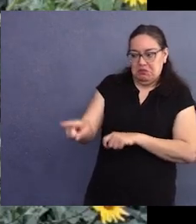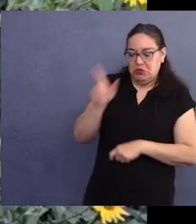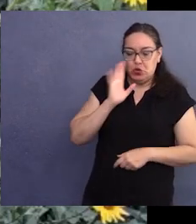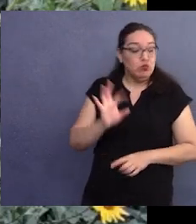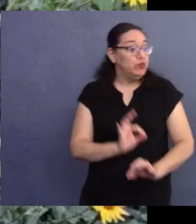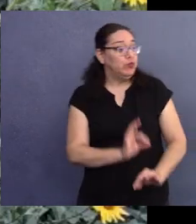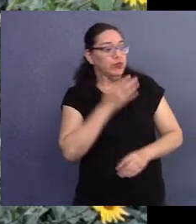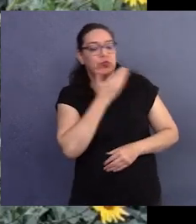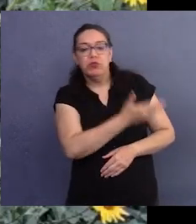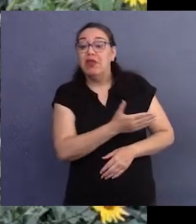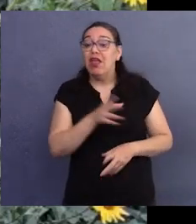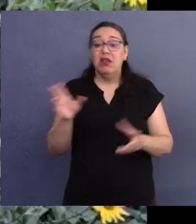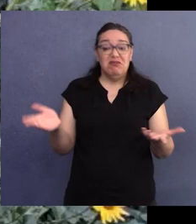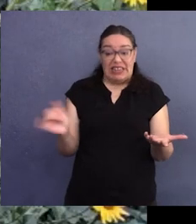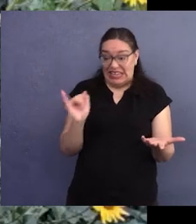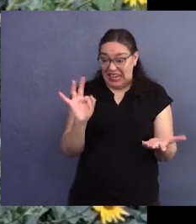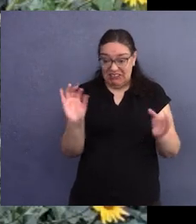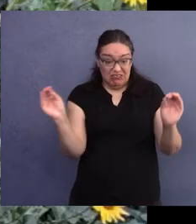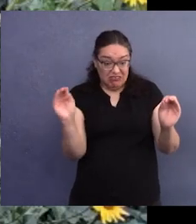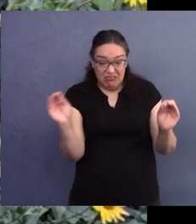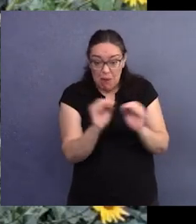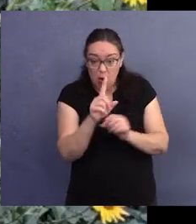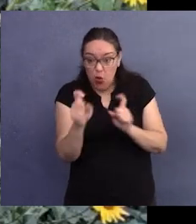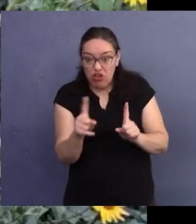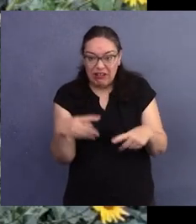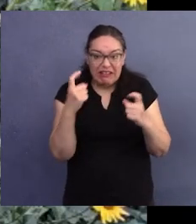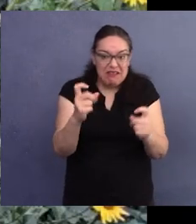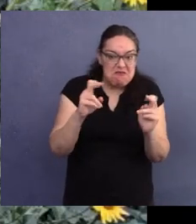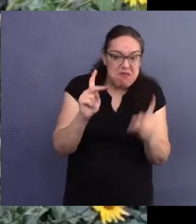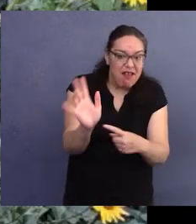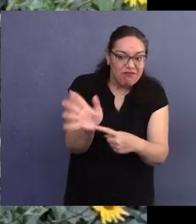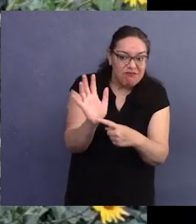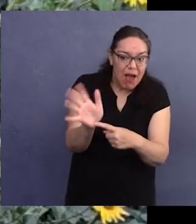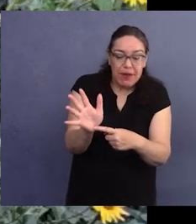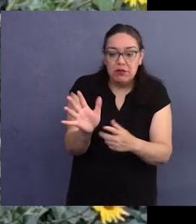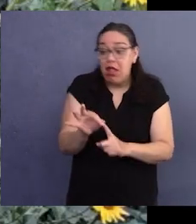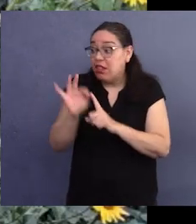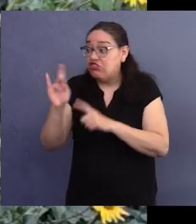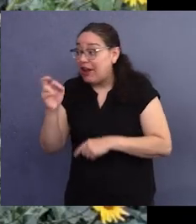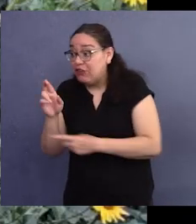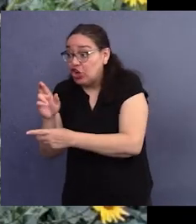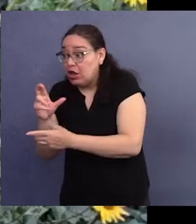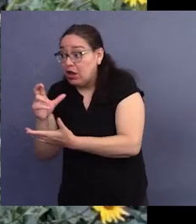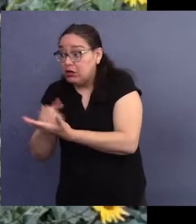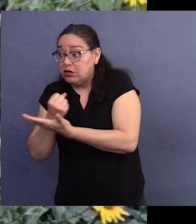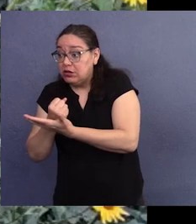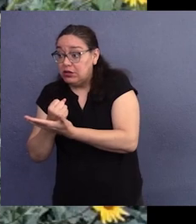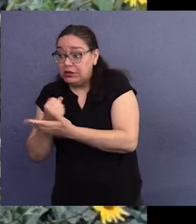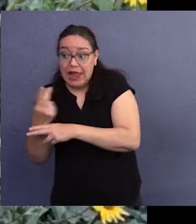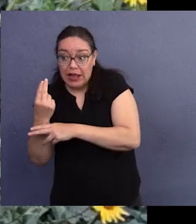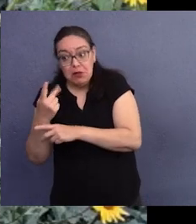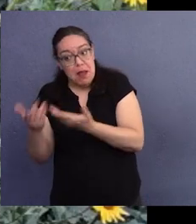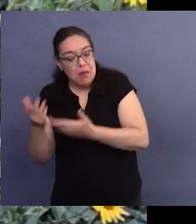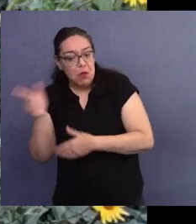Well, if there are no more questions, I'm going to give you back 5 minutes of your day, unless Jennifer's going to take it, and she might.